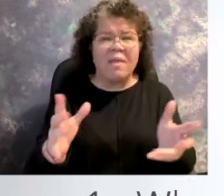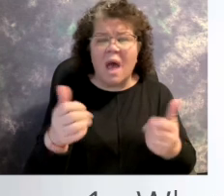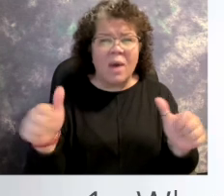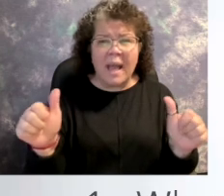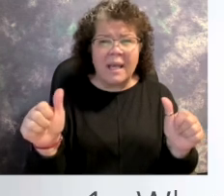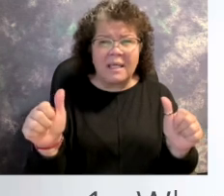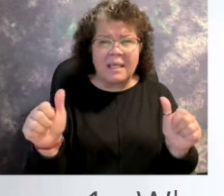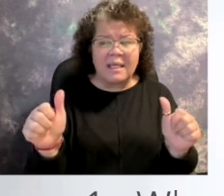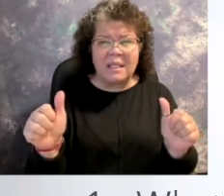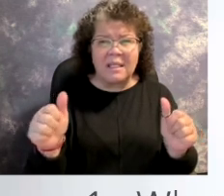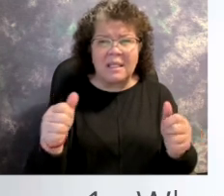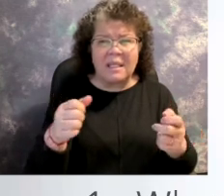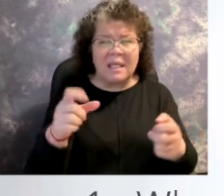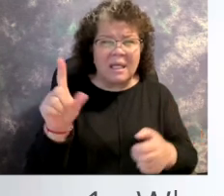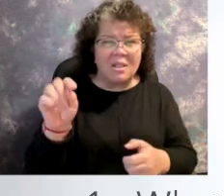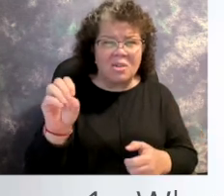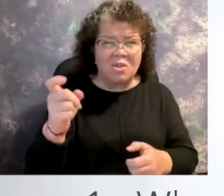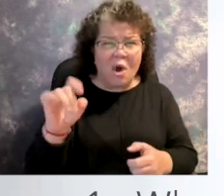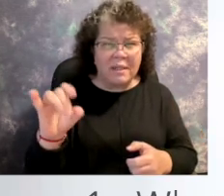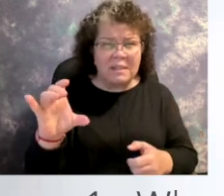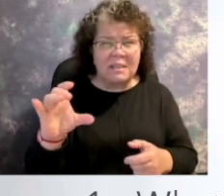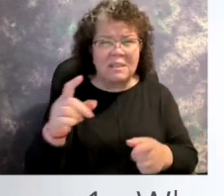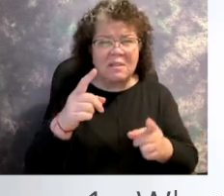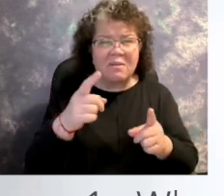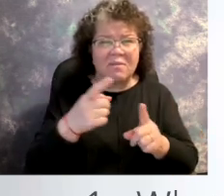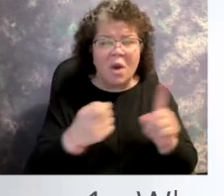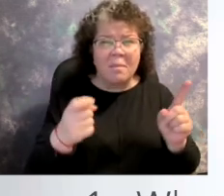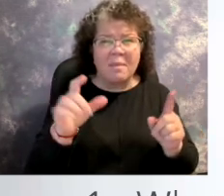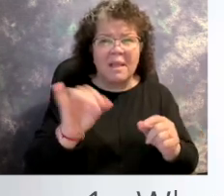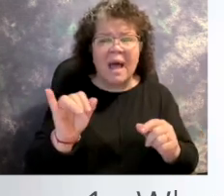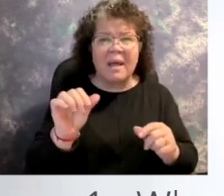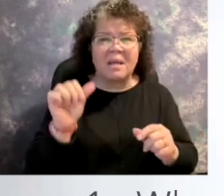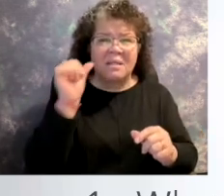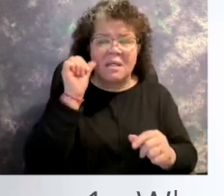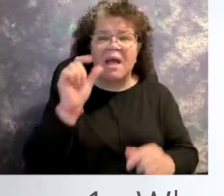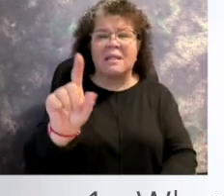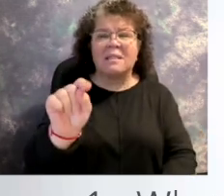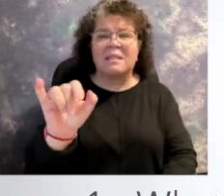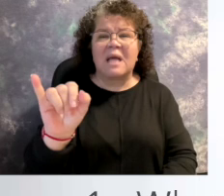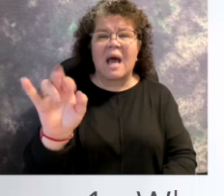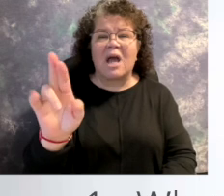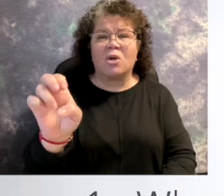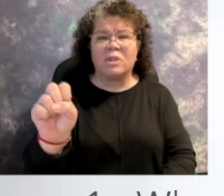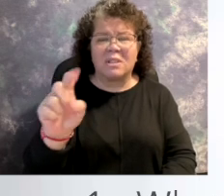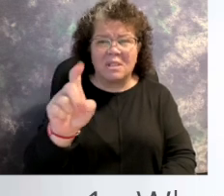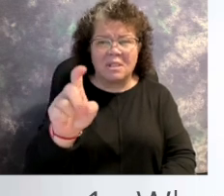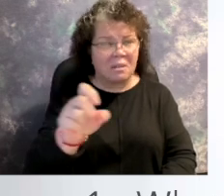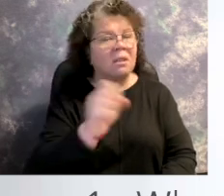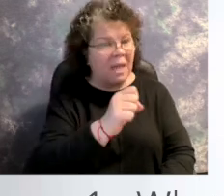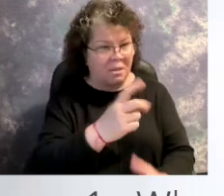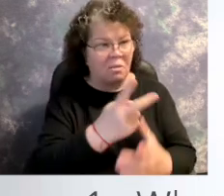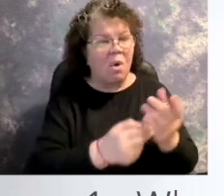any very toxic pollutants which coming from tires? Usually most. Mhm. So Which you're part?